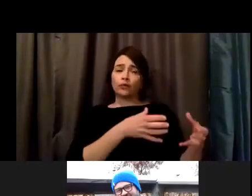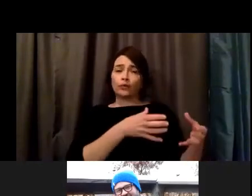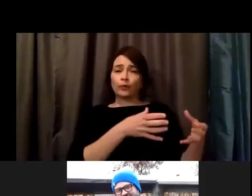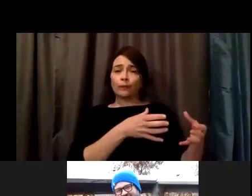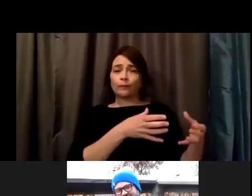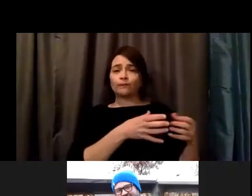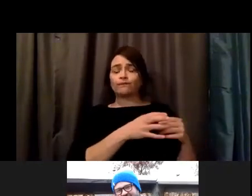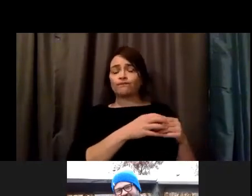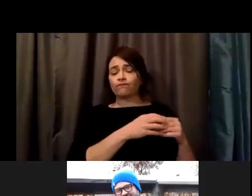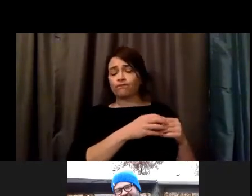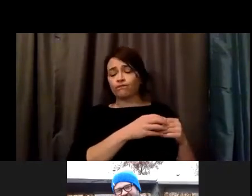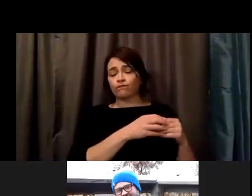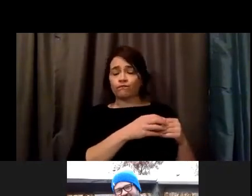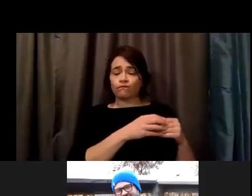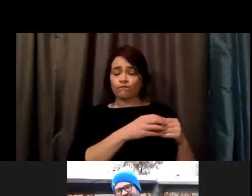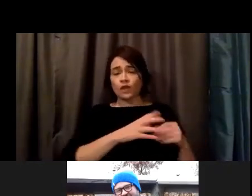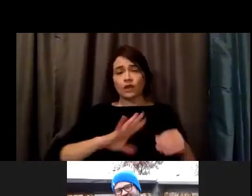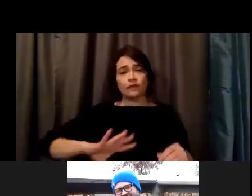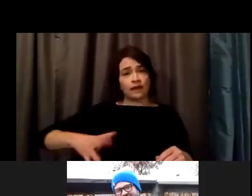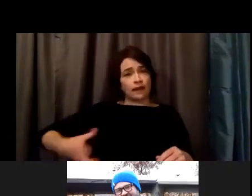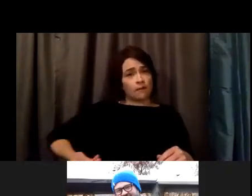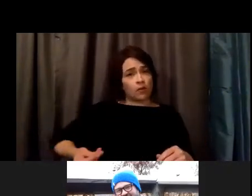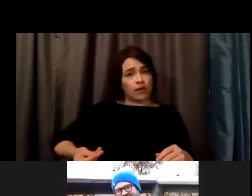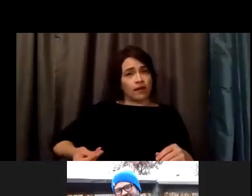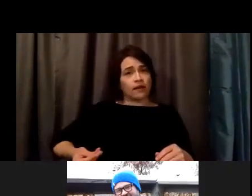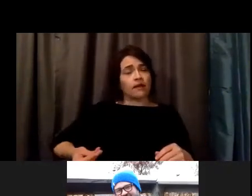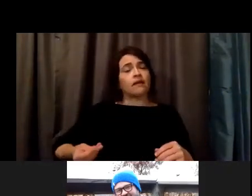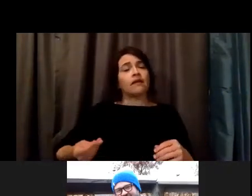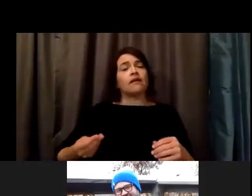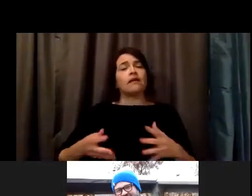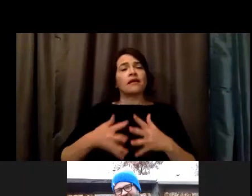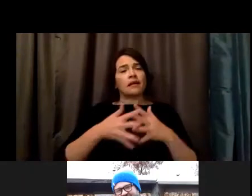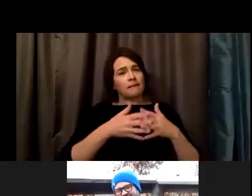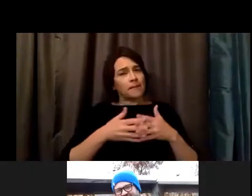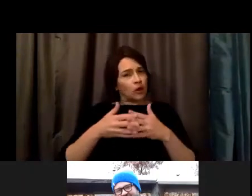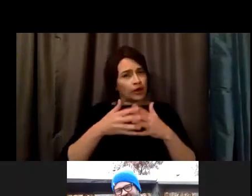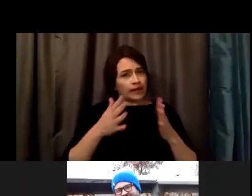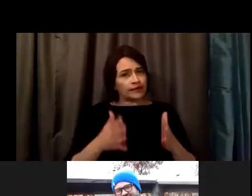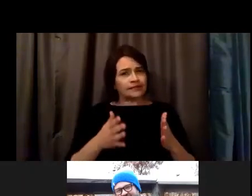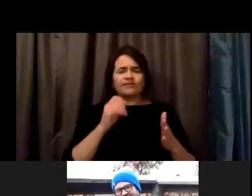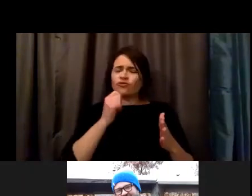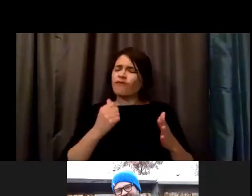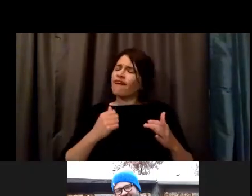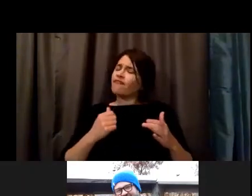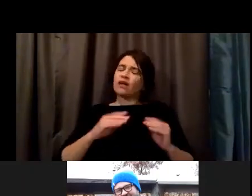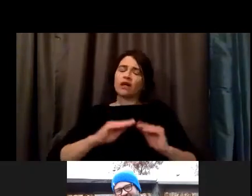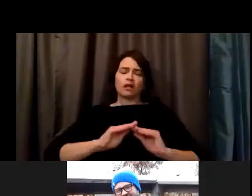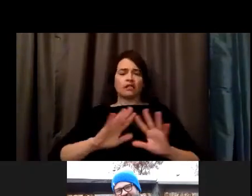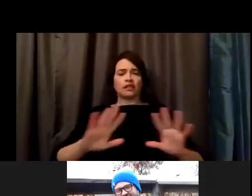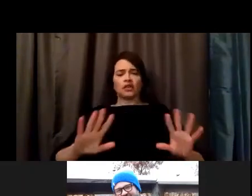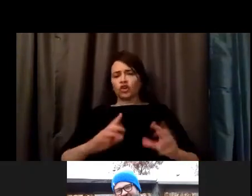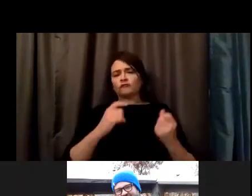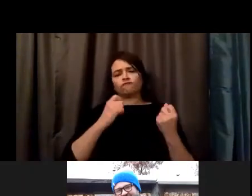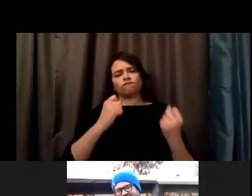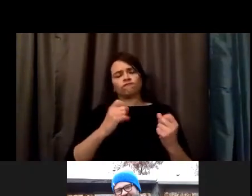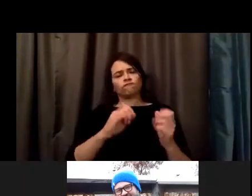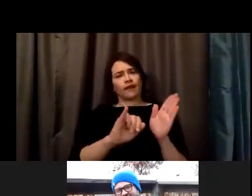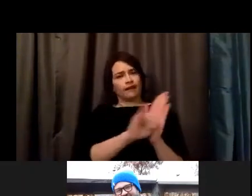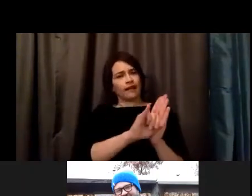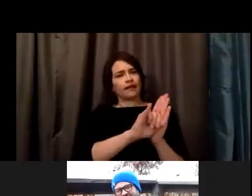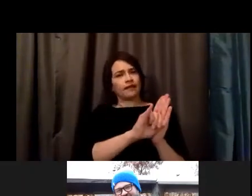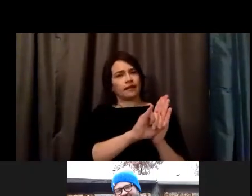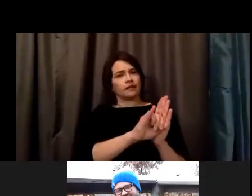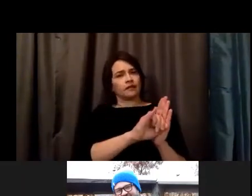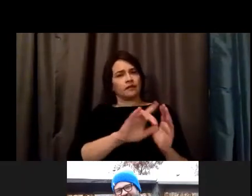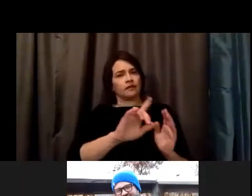the Cambodian Americans really don't have a clear identity of where they came from. They've sort of missed out